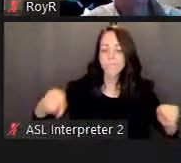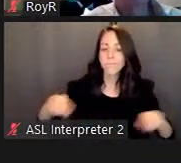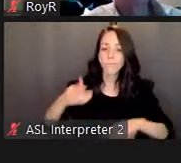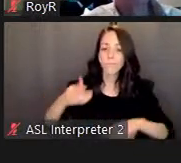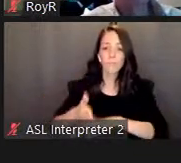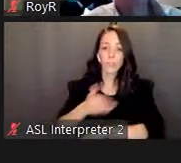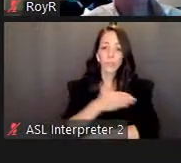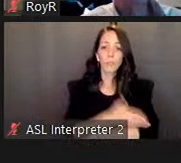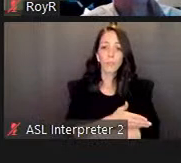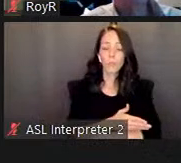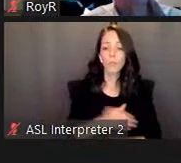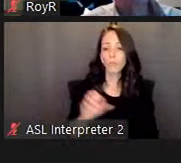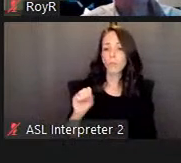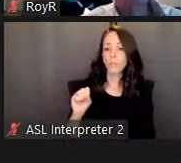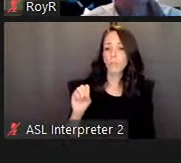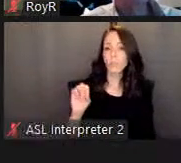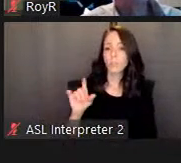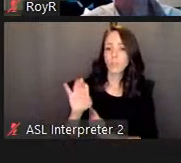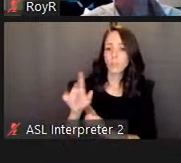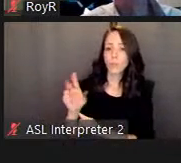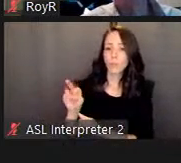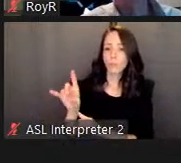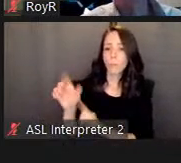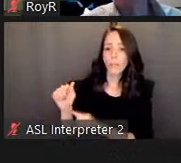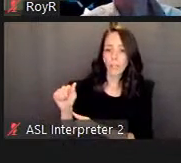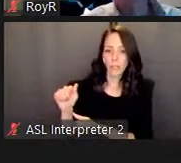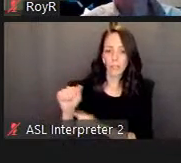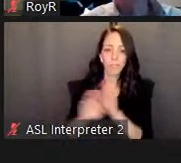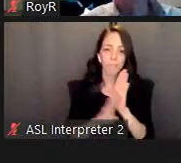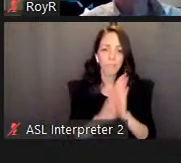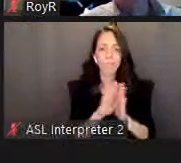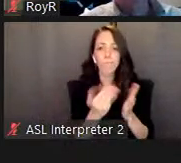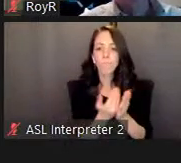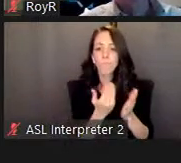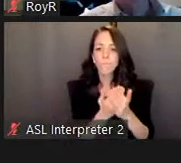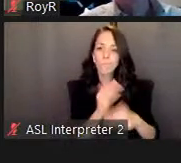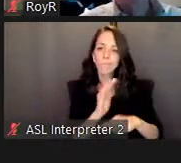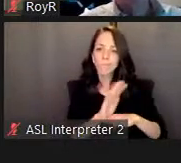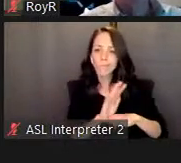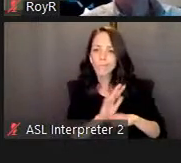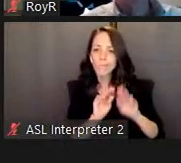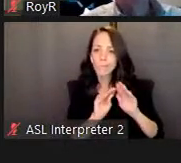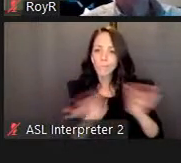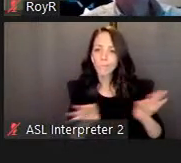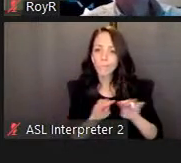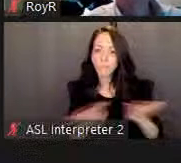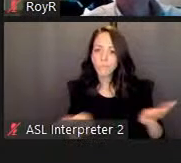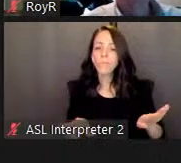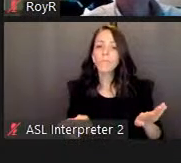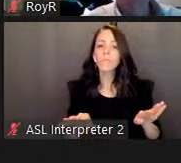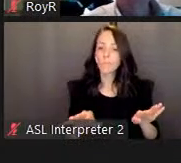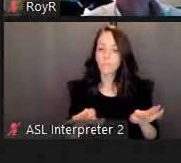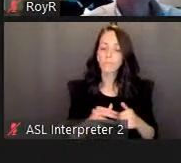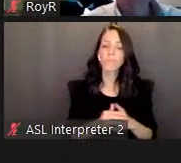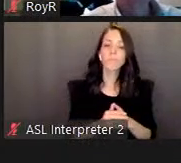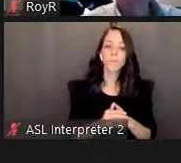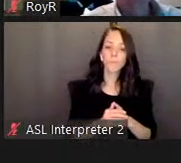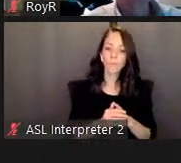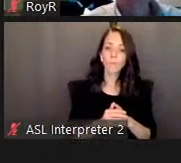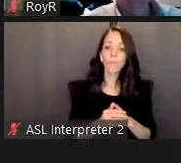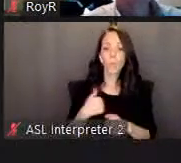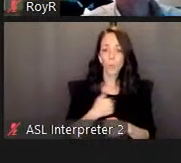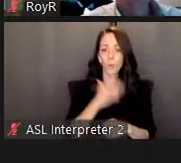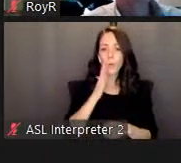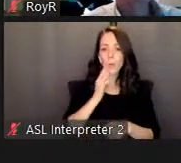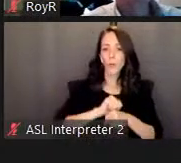and creating new video streaming communications. As mentioned, we're going to be working throughout the fall, the winter, and